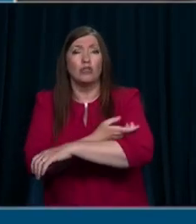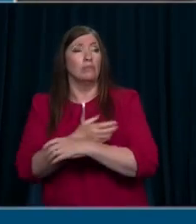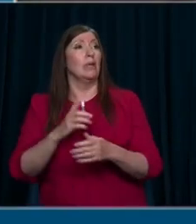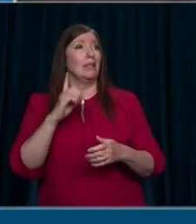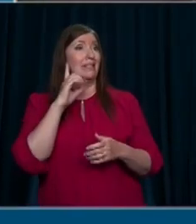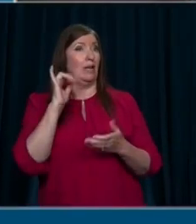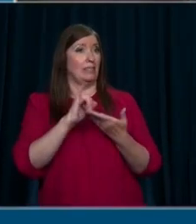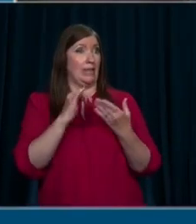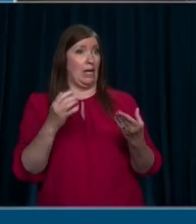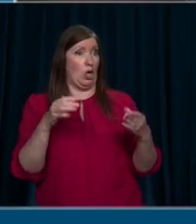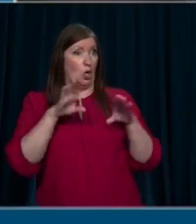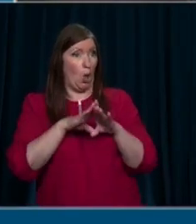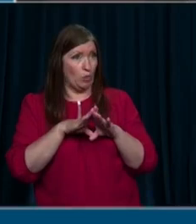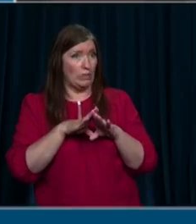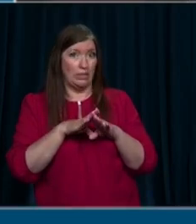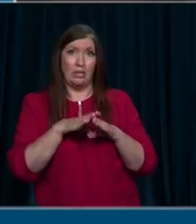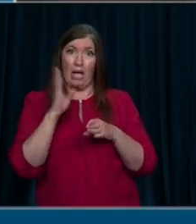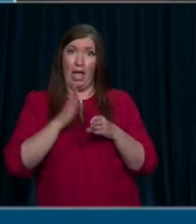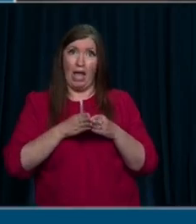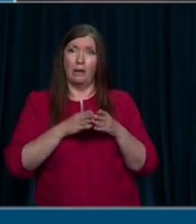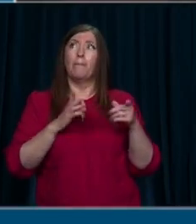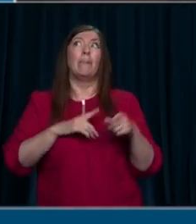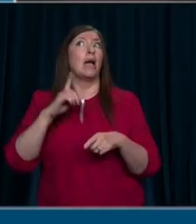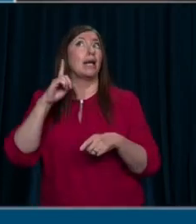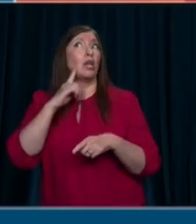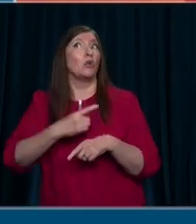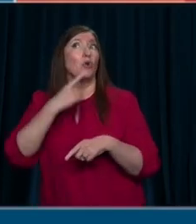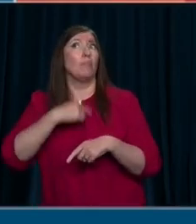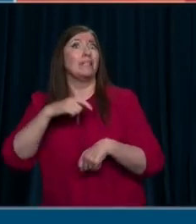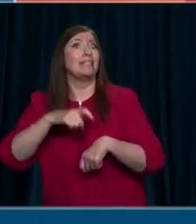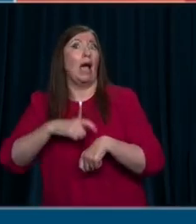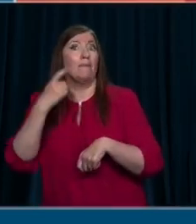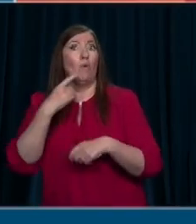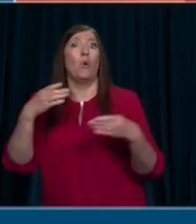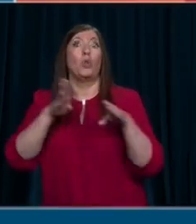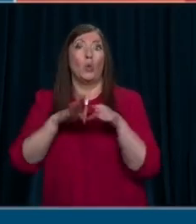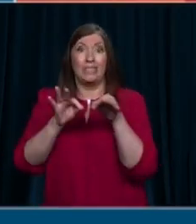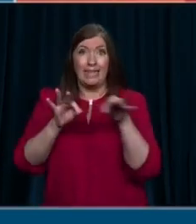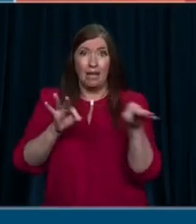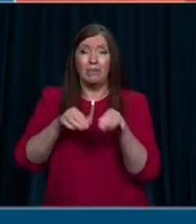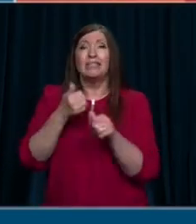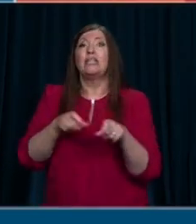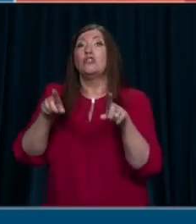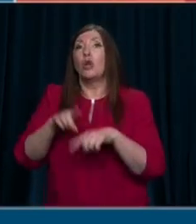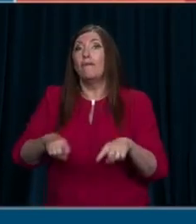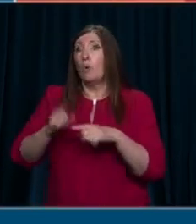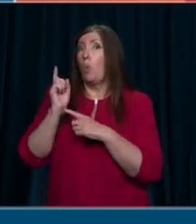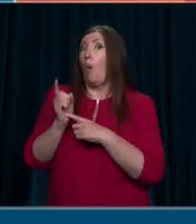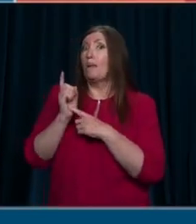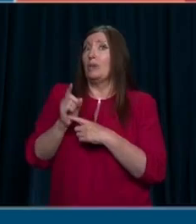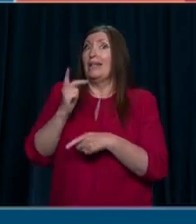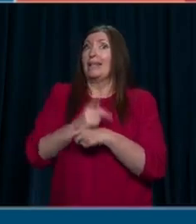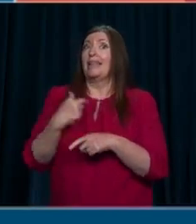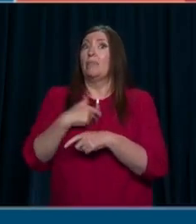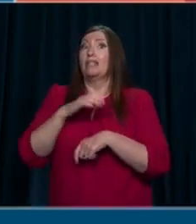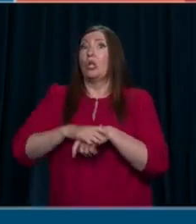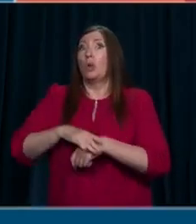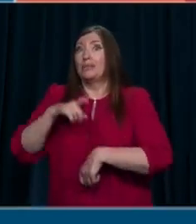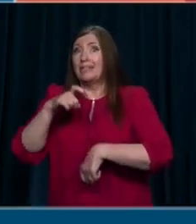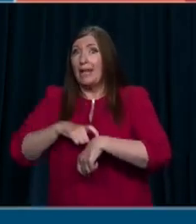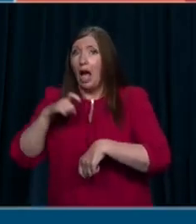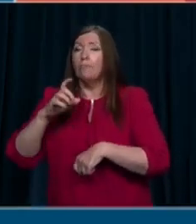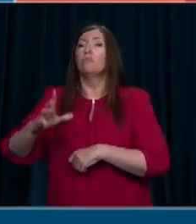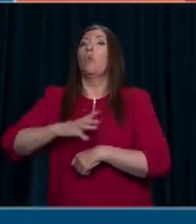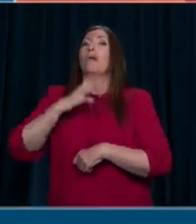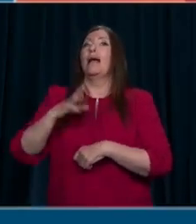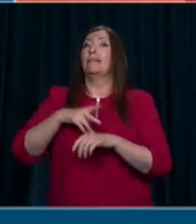like a closing, which is open. And now the man in my ear is telling me it's time for closing statements. Each of you get 1 minute to keep us on time. I'll have to politely cut